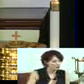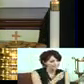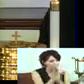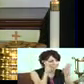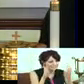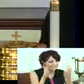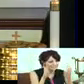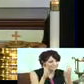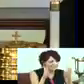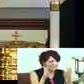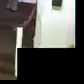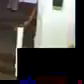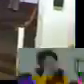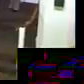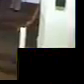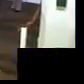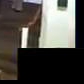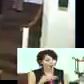guide. Amen. Amen. Amen.